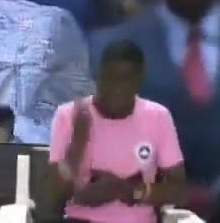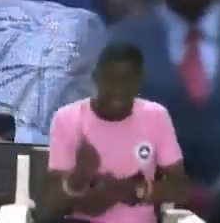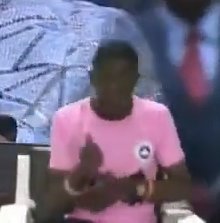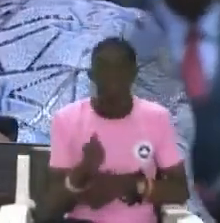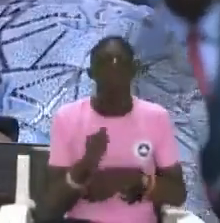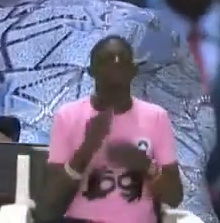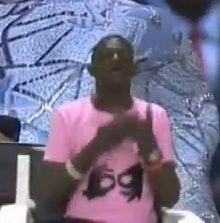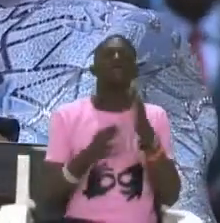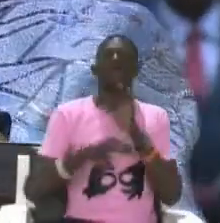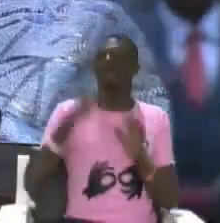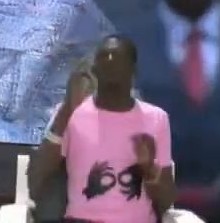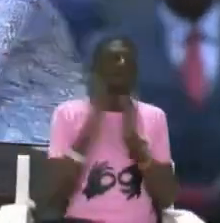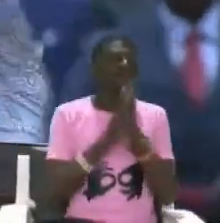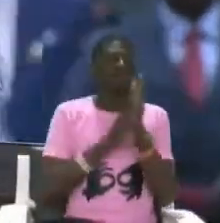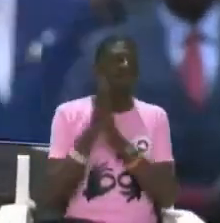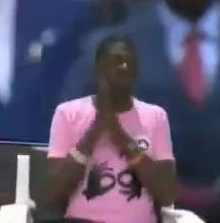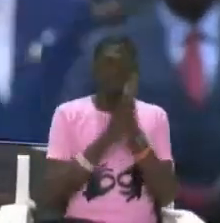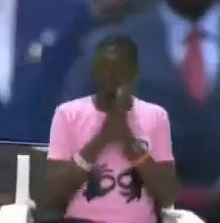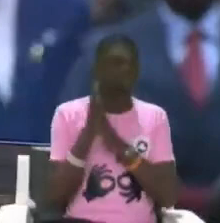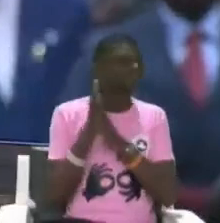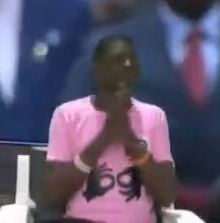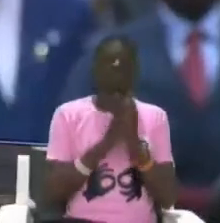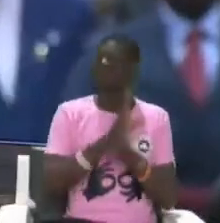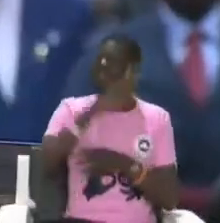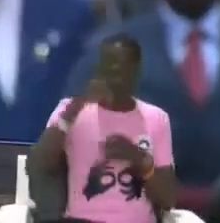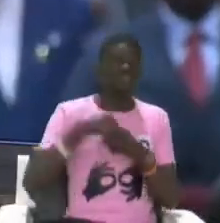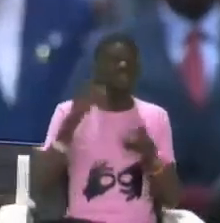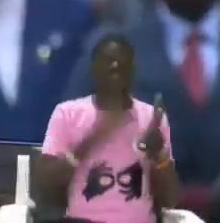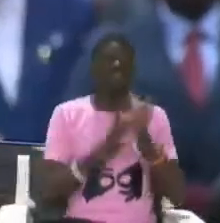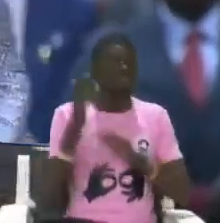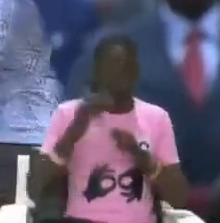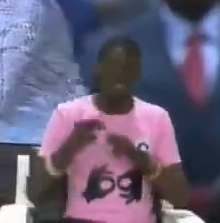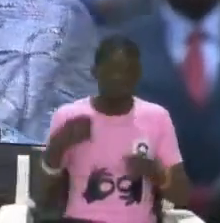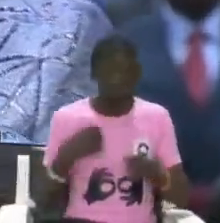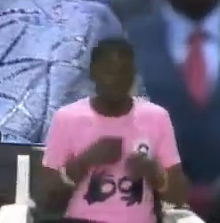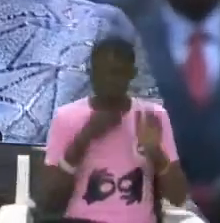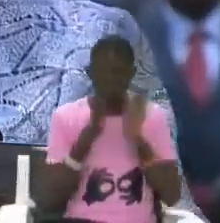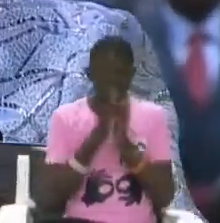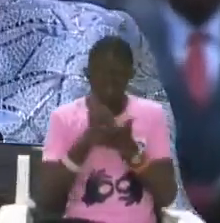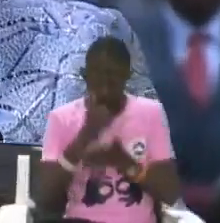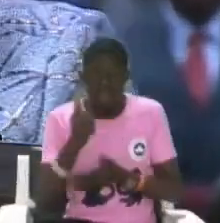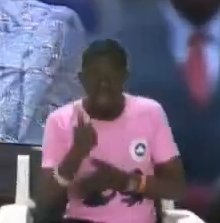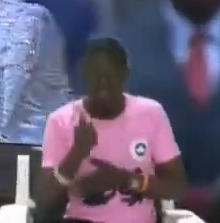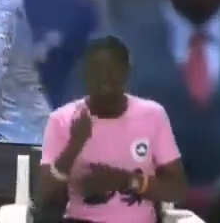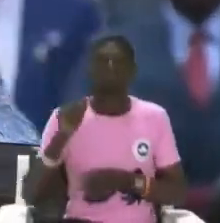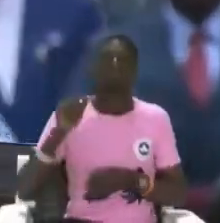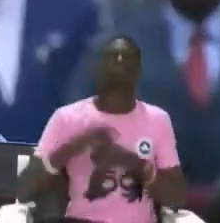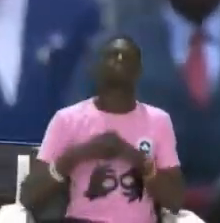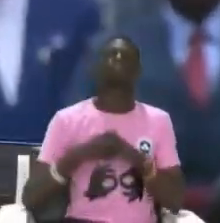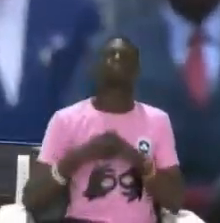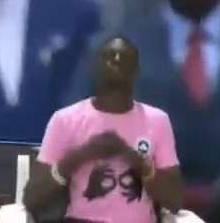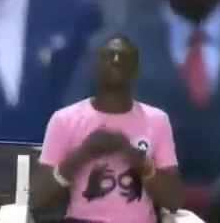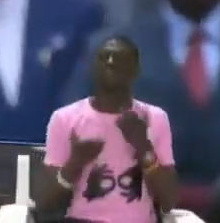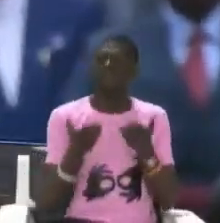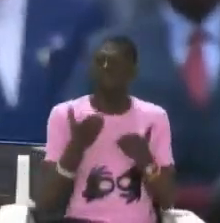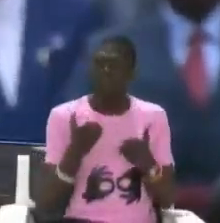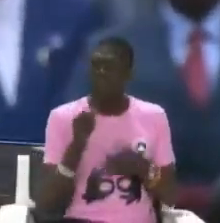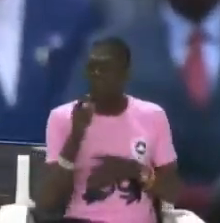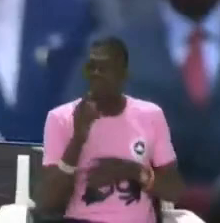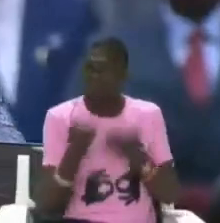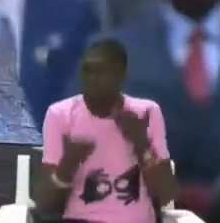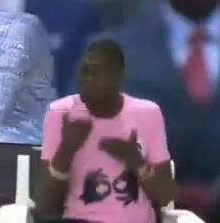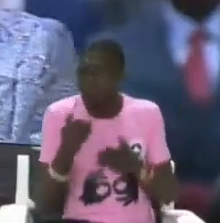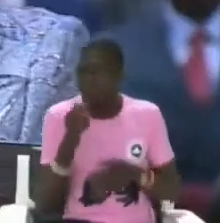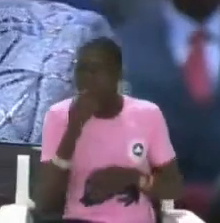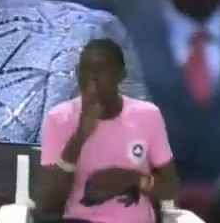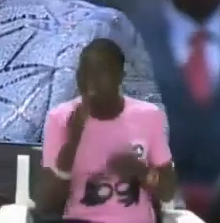Masaka libra lindeye masunturia. In Jesus' mighty name, we have prayed. Maybe you are here. You are